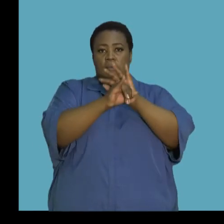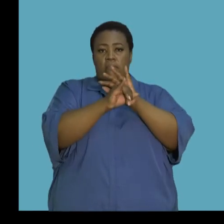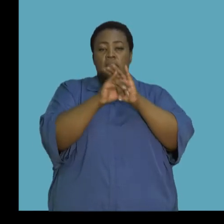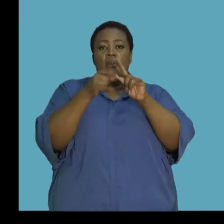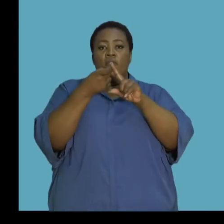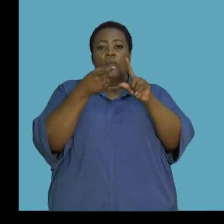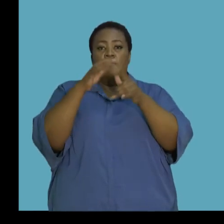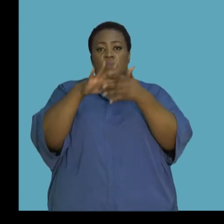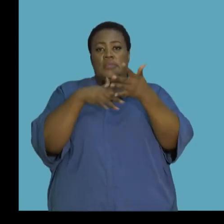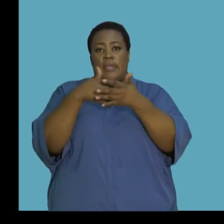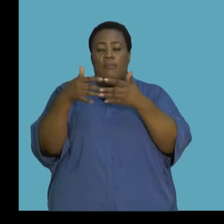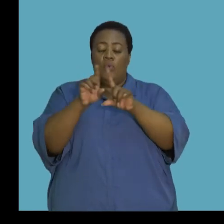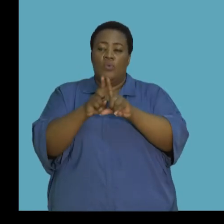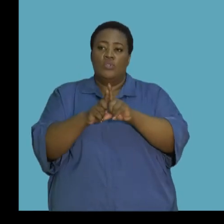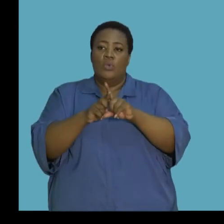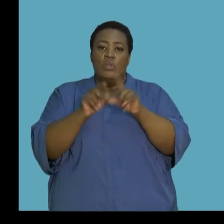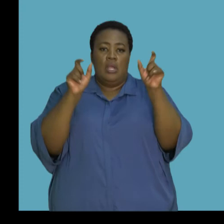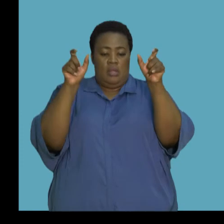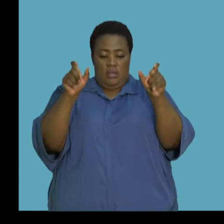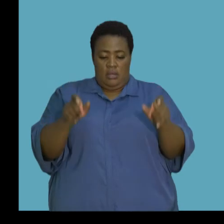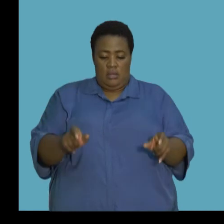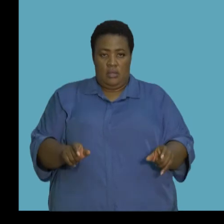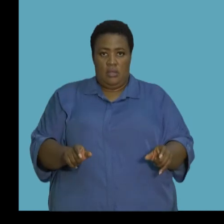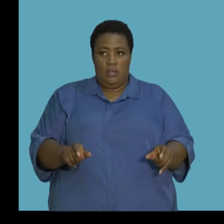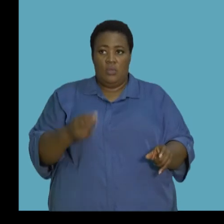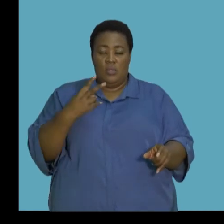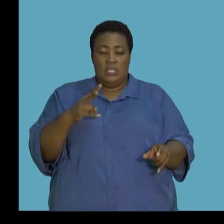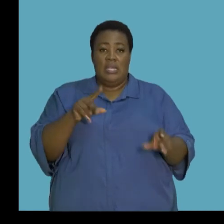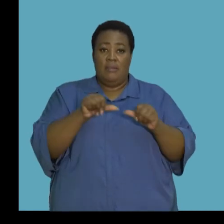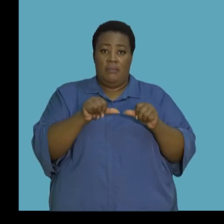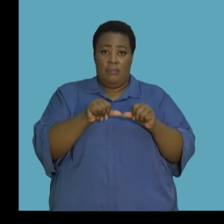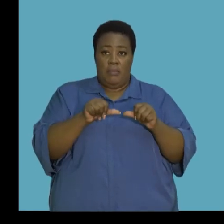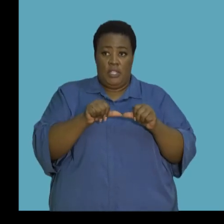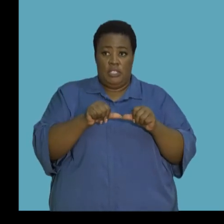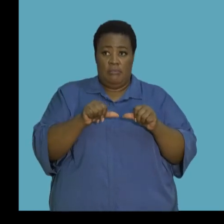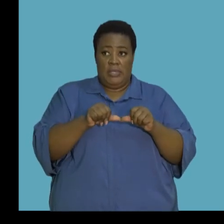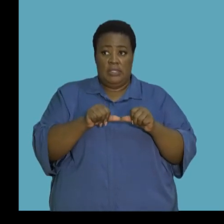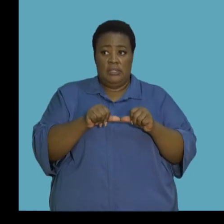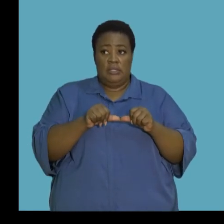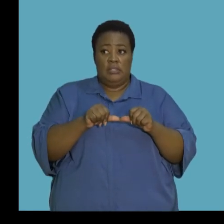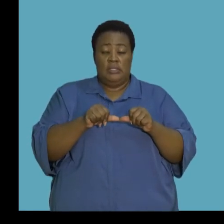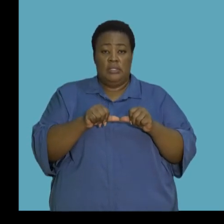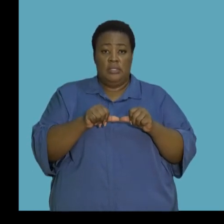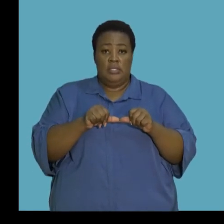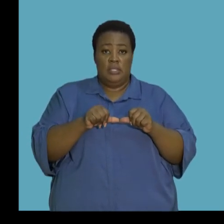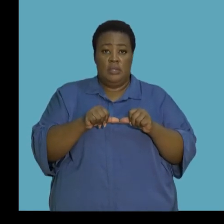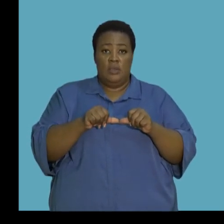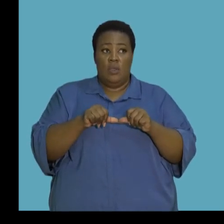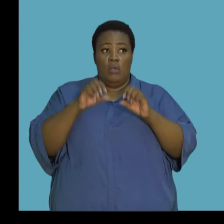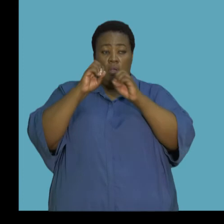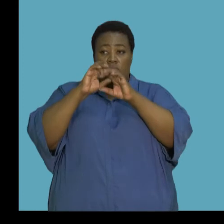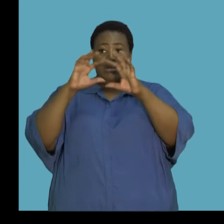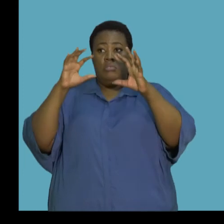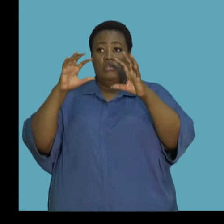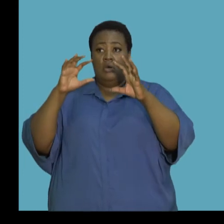table, and we can pick that up from the table as well. And further down, we see that the measurement of the diameter